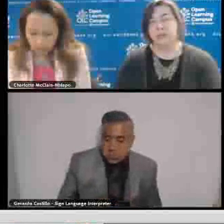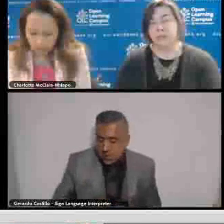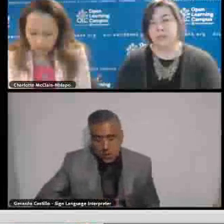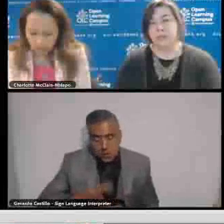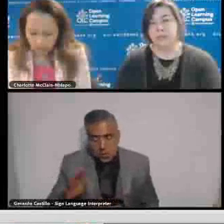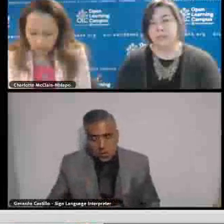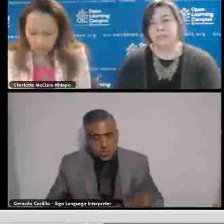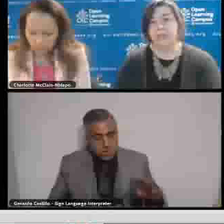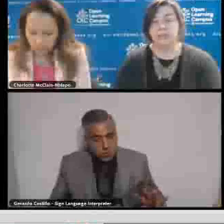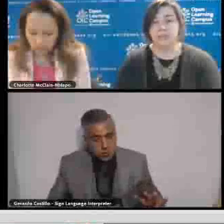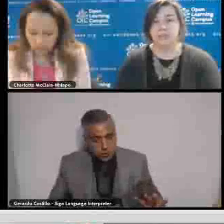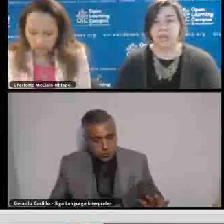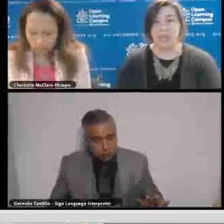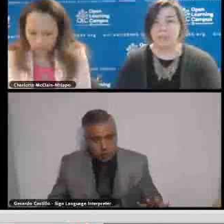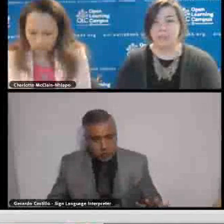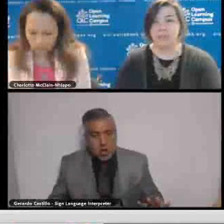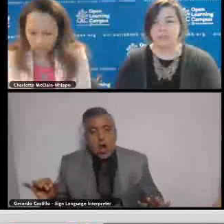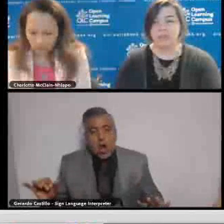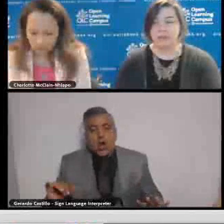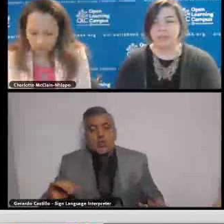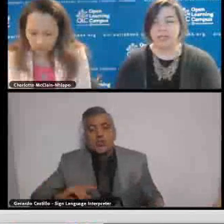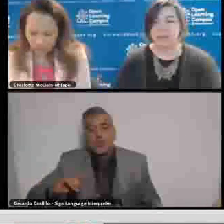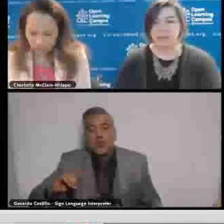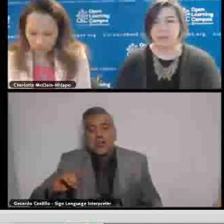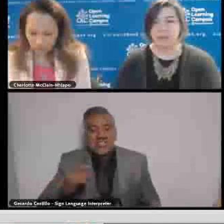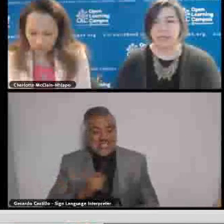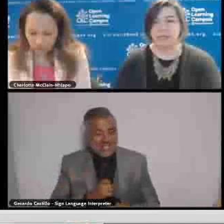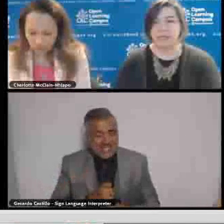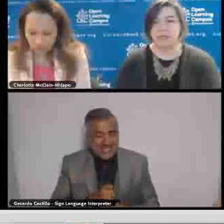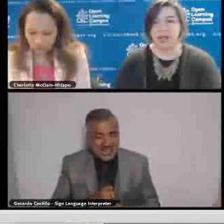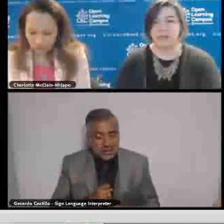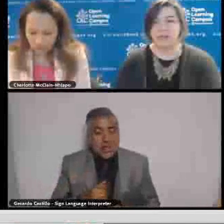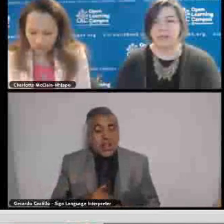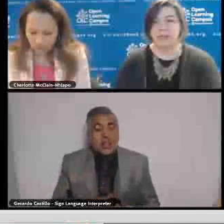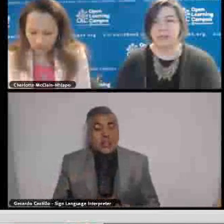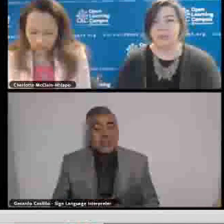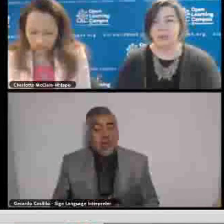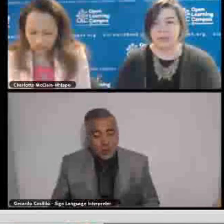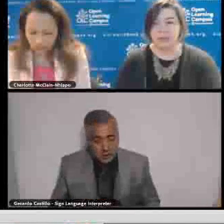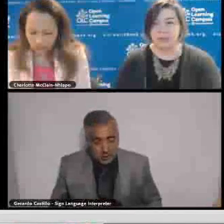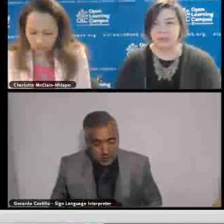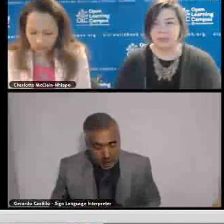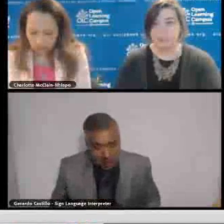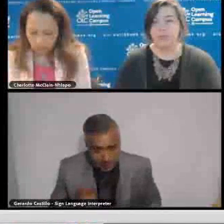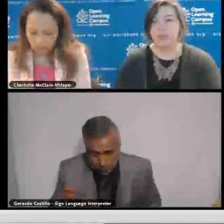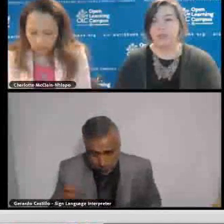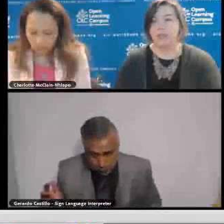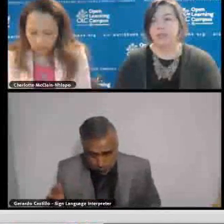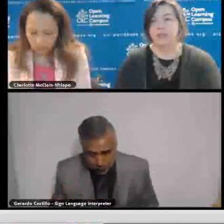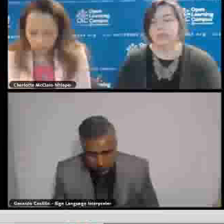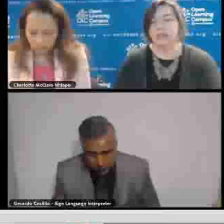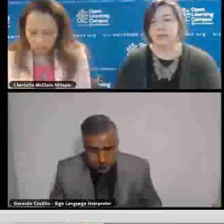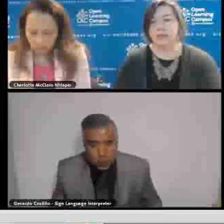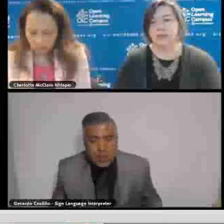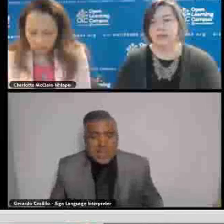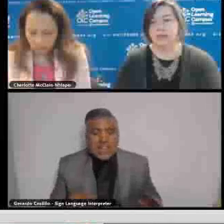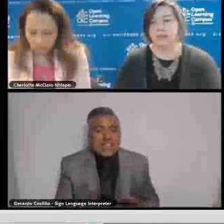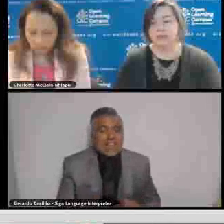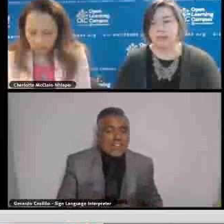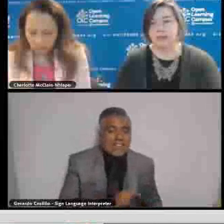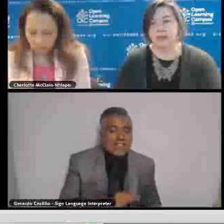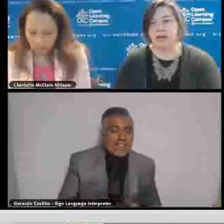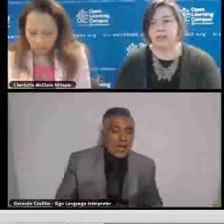4-1, I believe. It also dropped huge. It also saved thousands of lives, because there were 3,000 people killed in Cyclone Sidr, which is